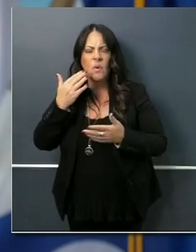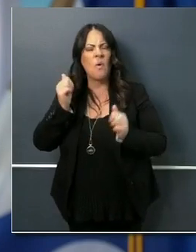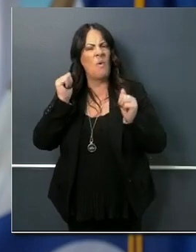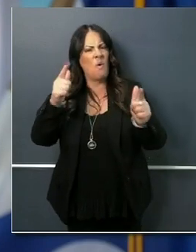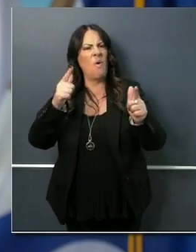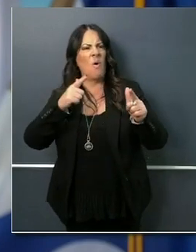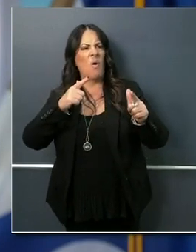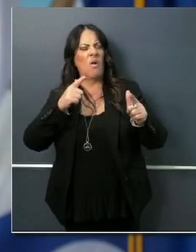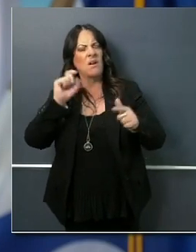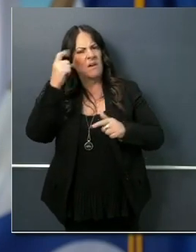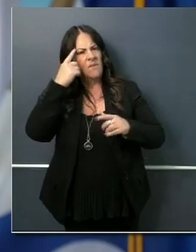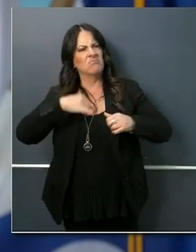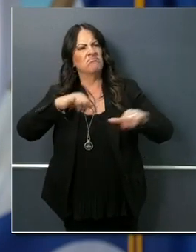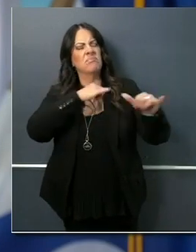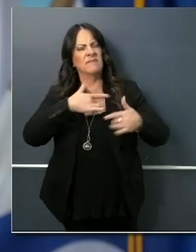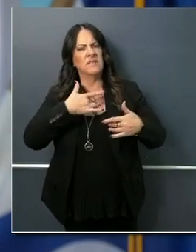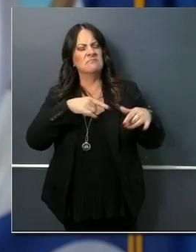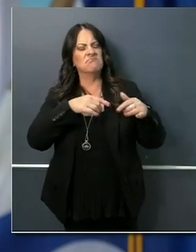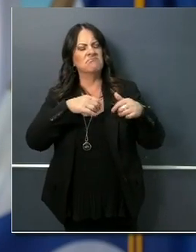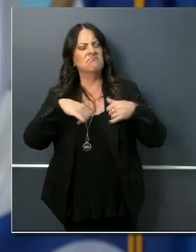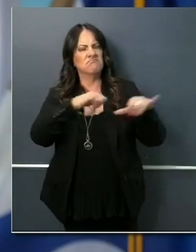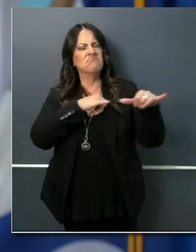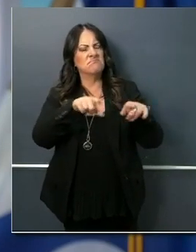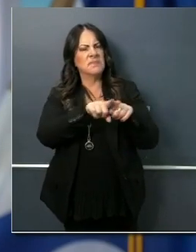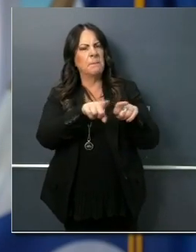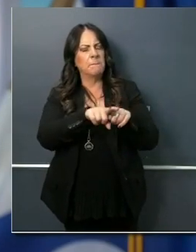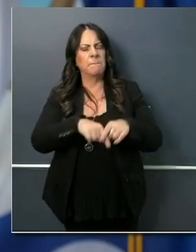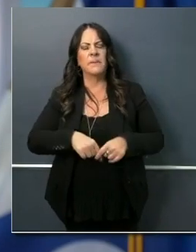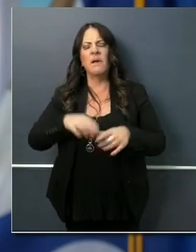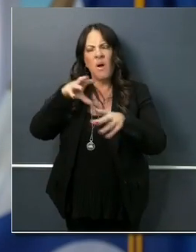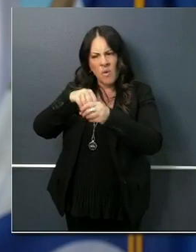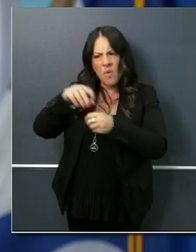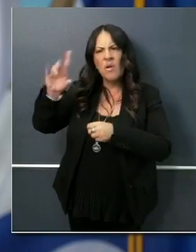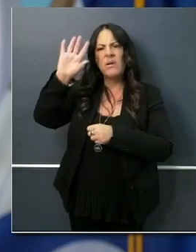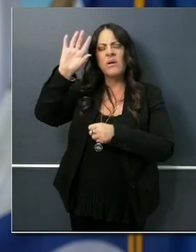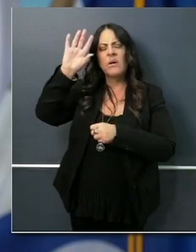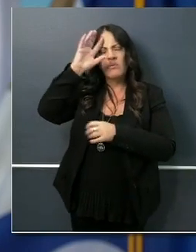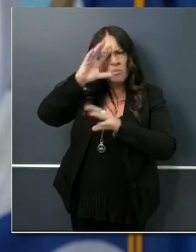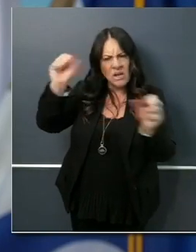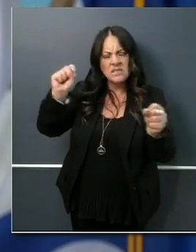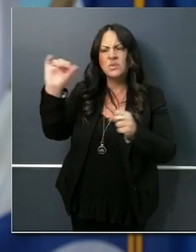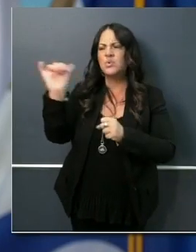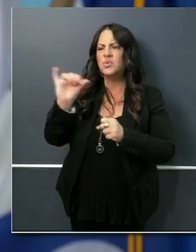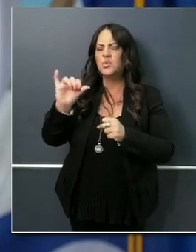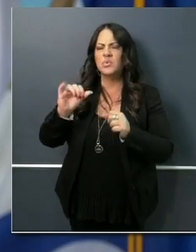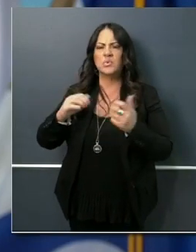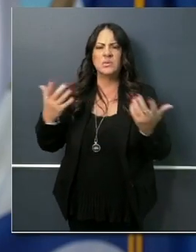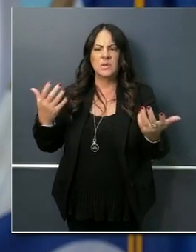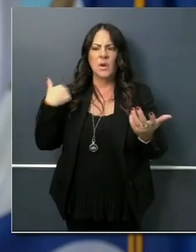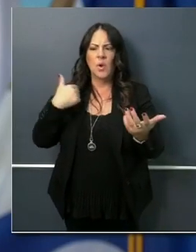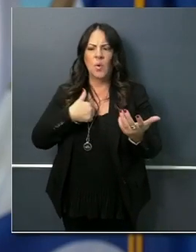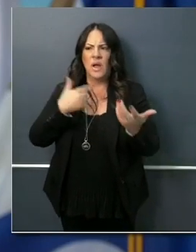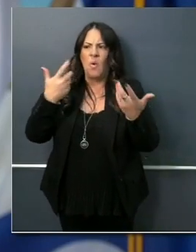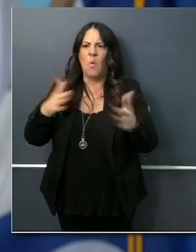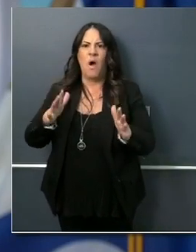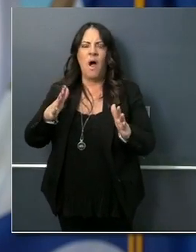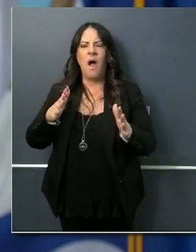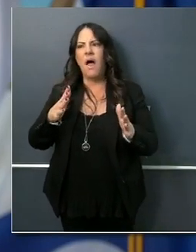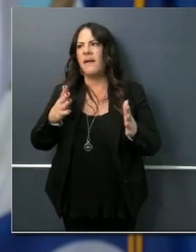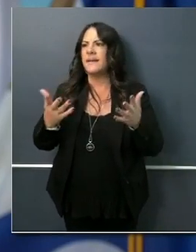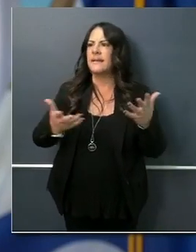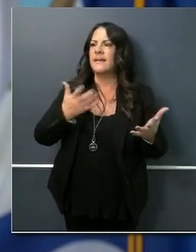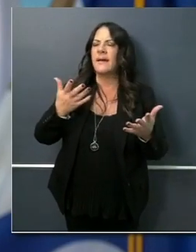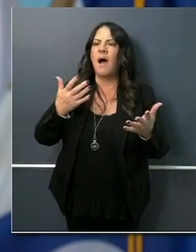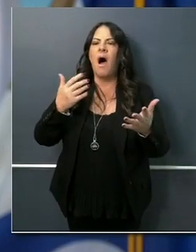across this country, including the president himself, to figure out a way of doing this where we don't invite a second wave, where we don't let